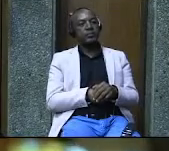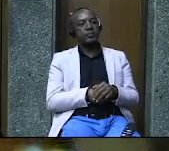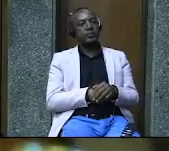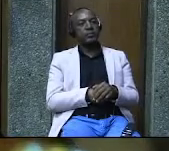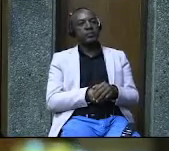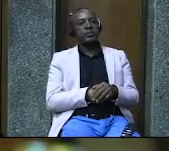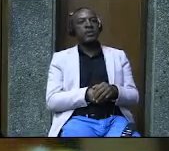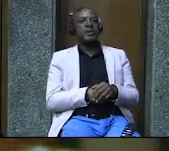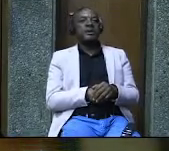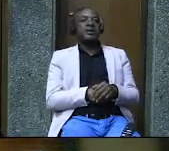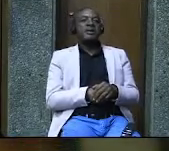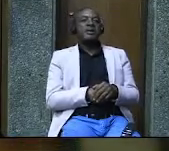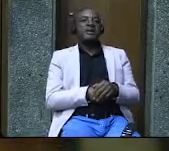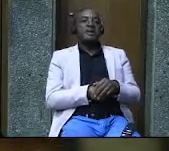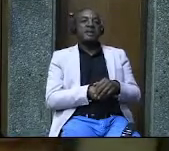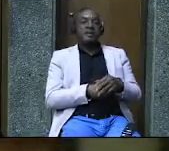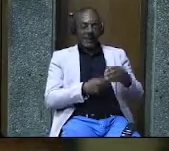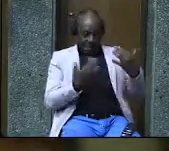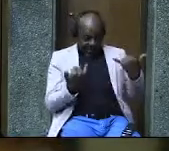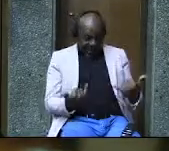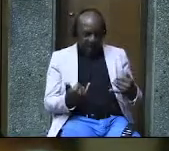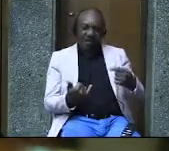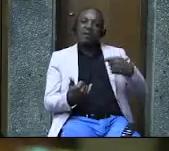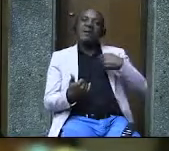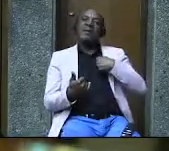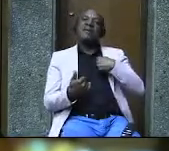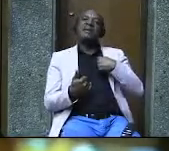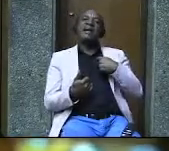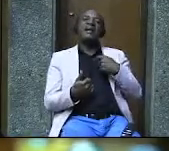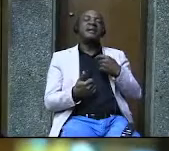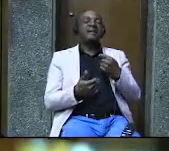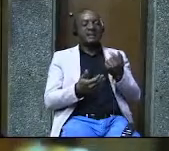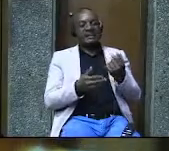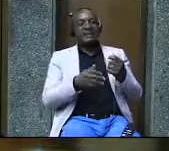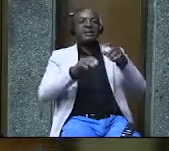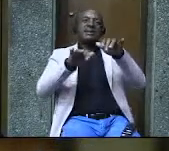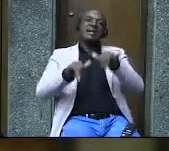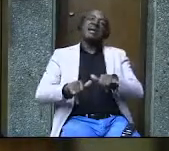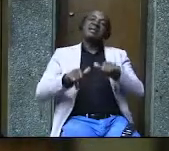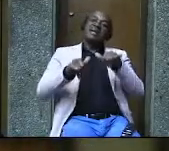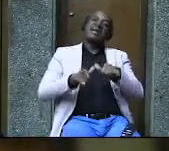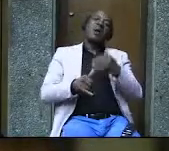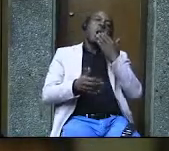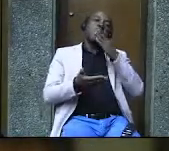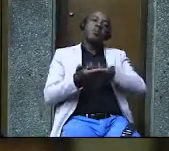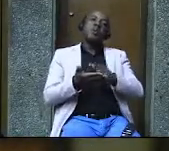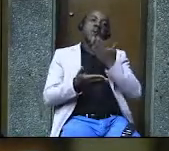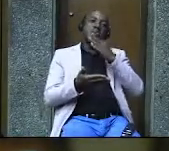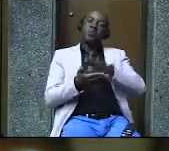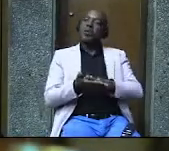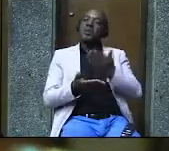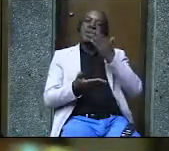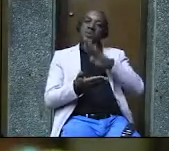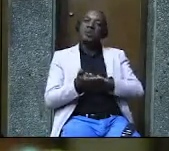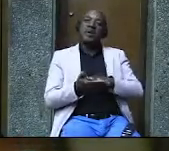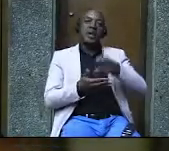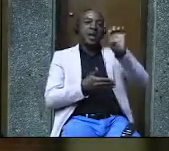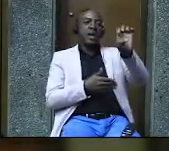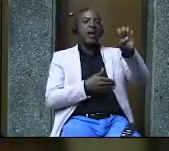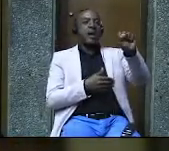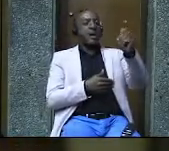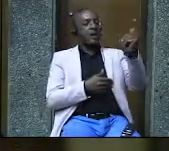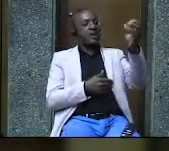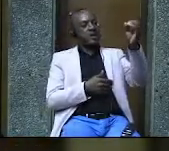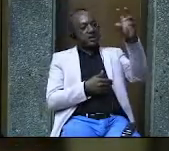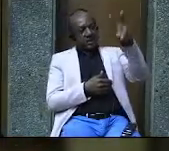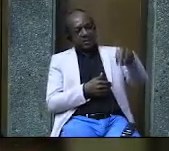ku manje sihleli in a dark city ngendaba ukuthi Eskom cannot azo restore electricity. Sine